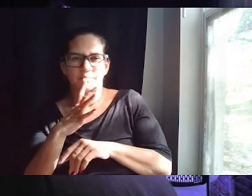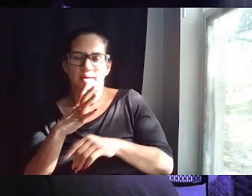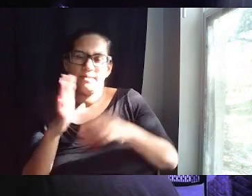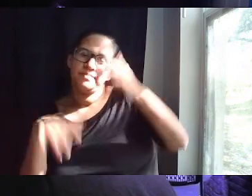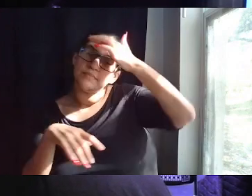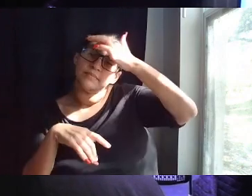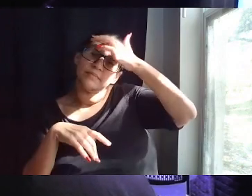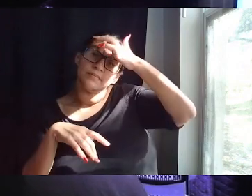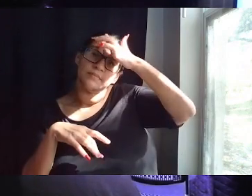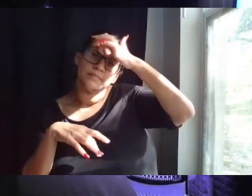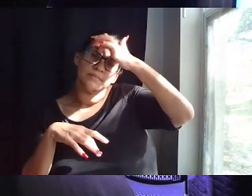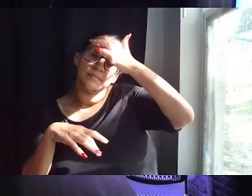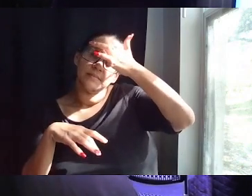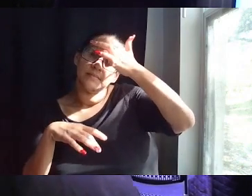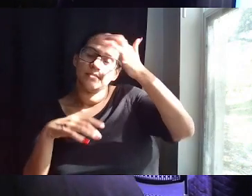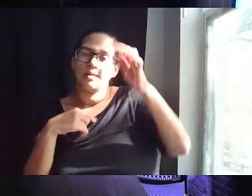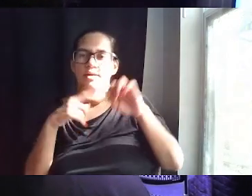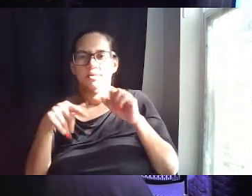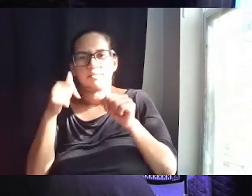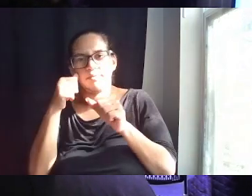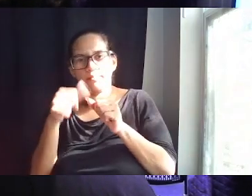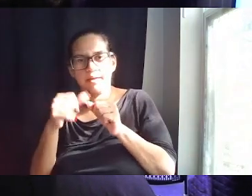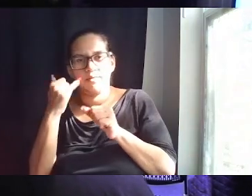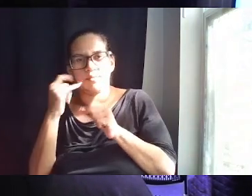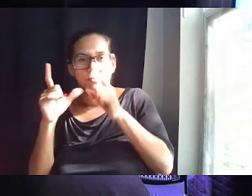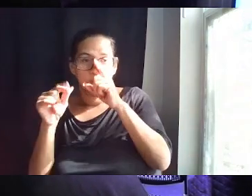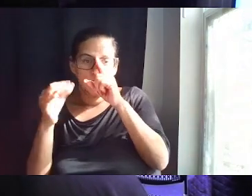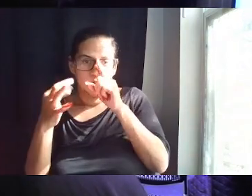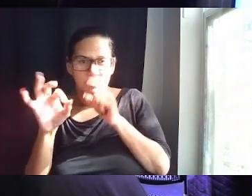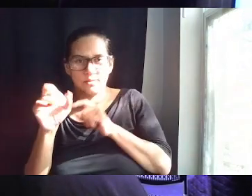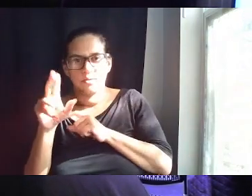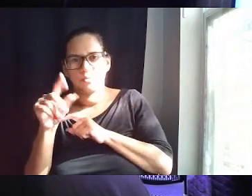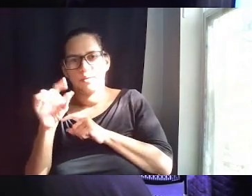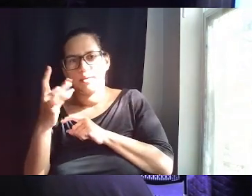I couldn't remember if it was 2019 or 2018.